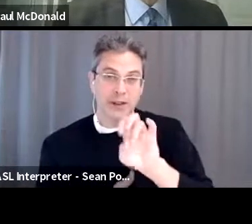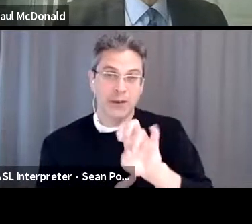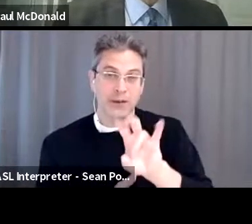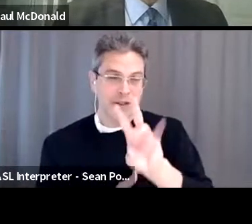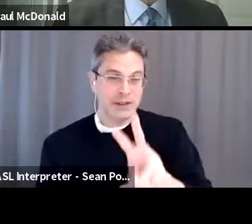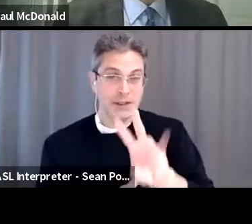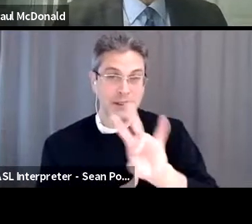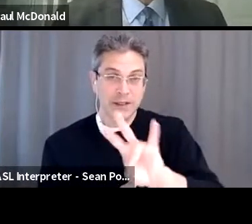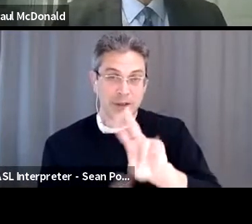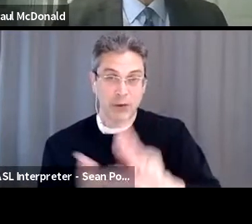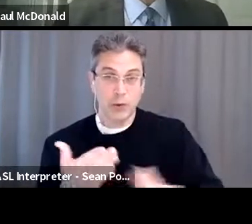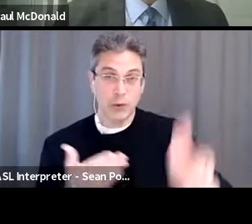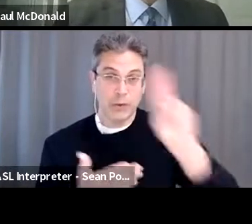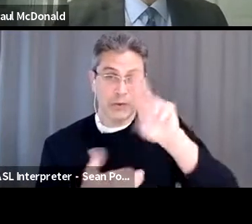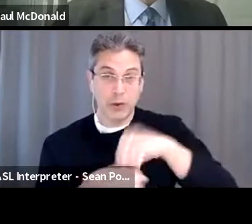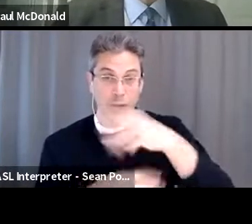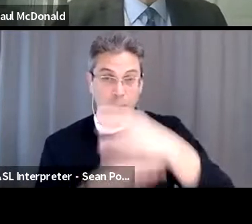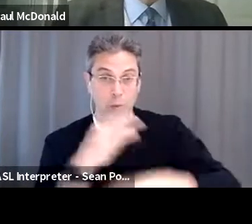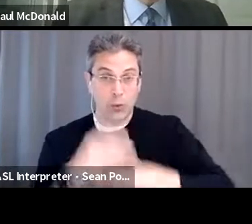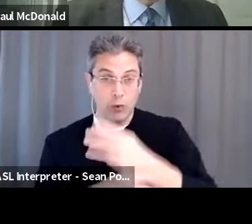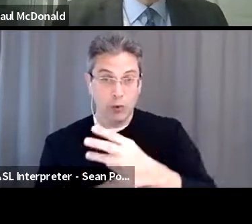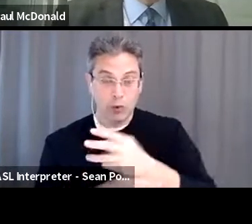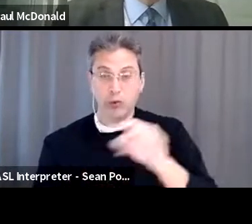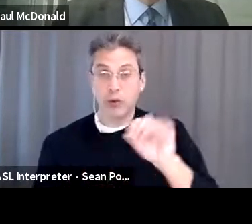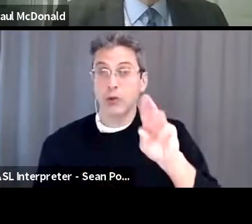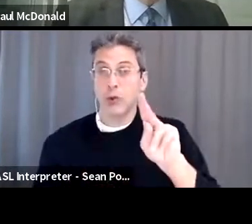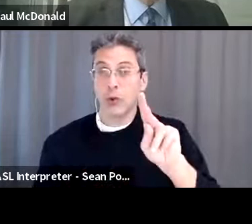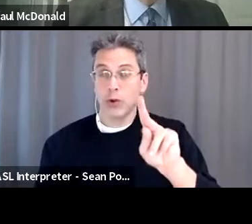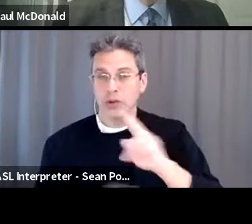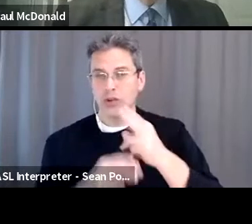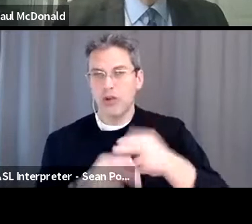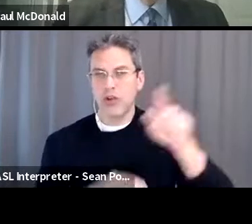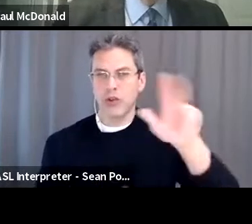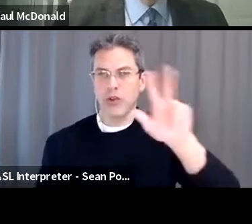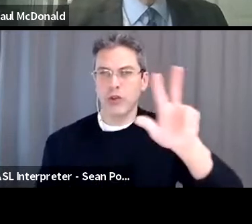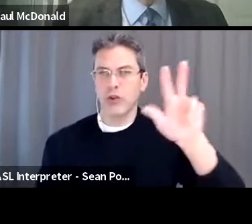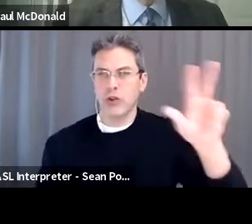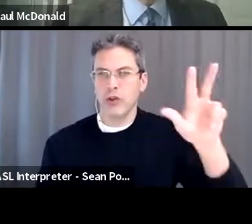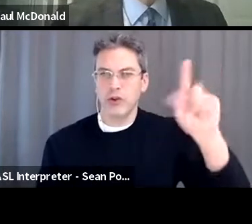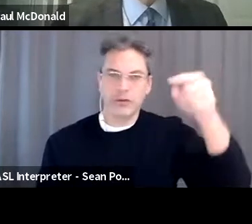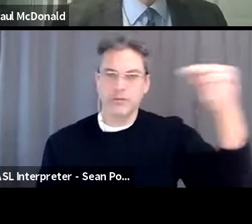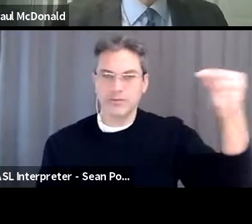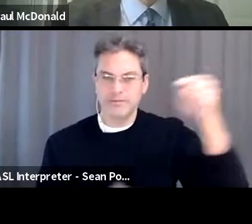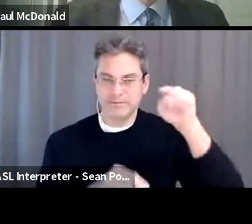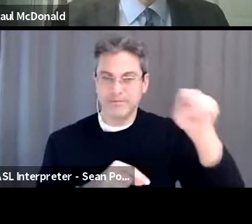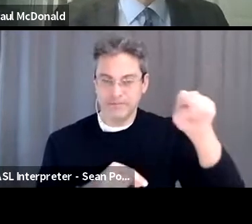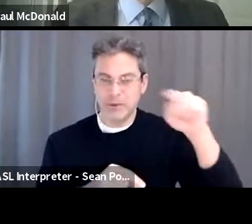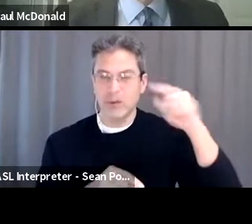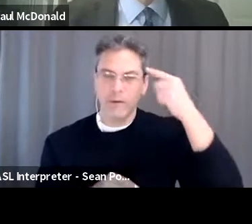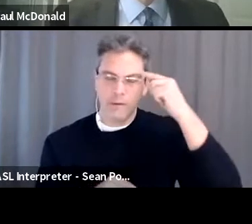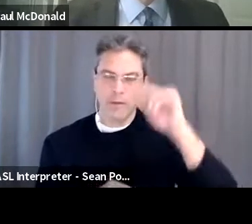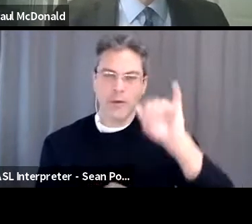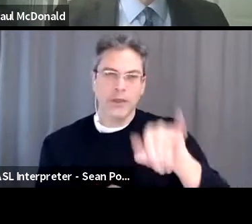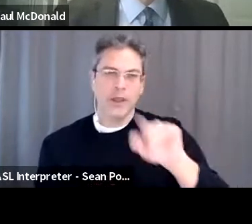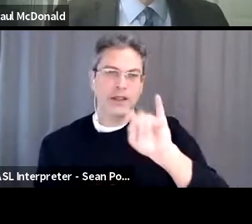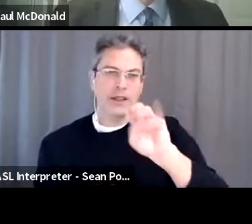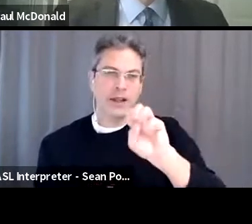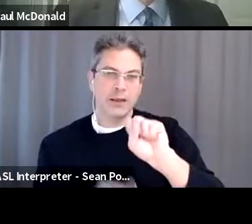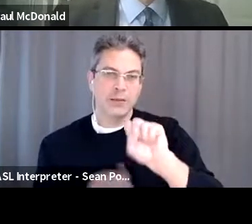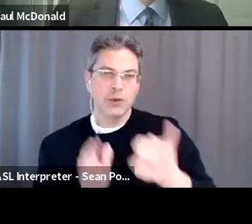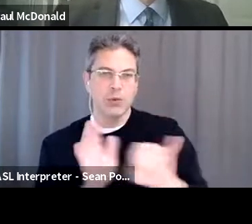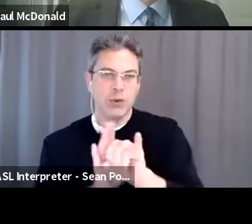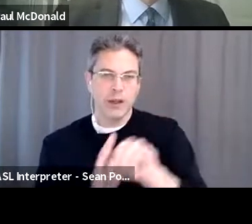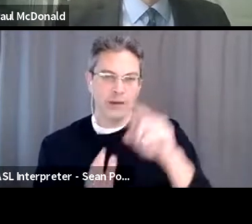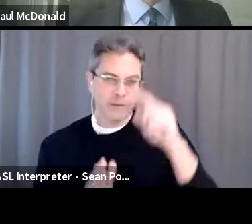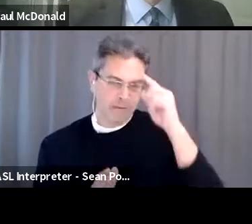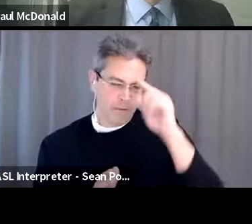universities from around the world in the Times Higher Education Impact Rankings. The ranking is determined based